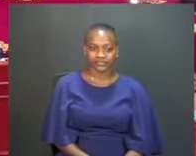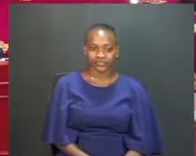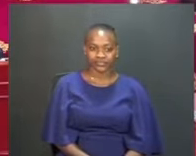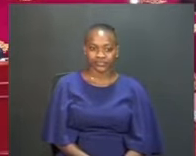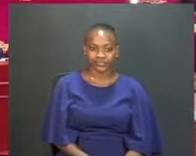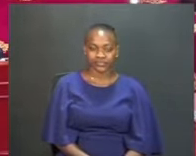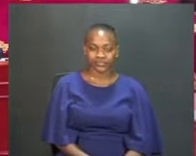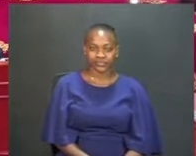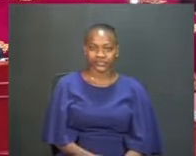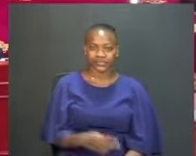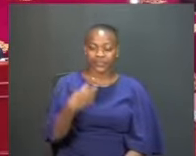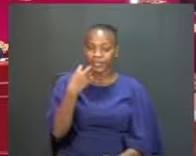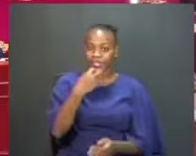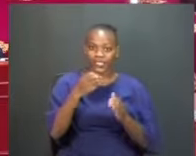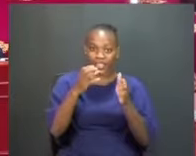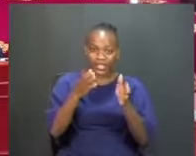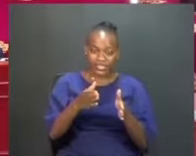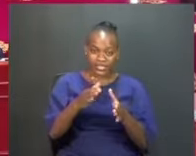Mr. Speaker,